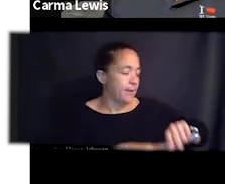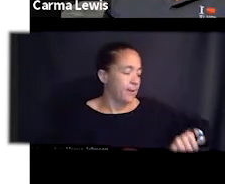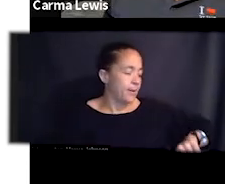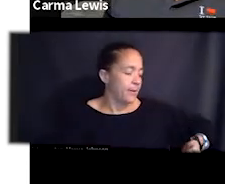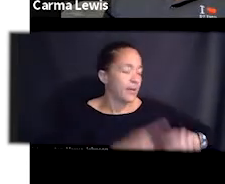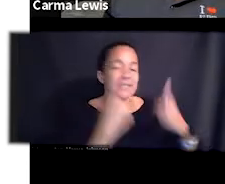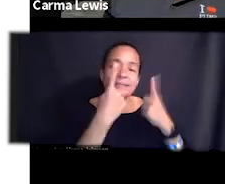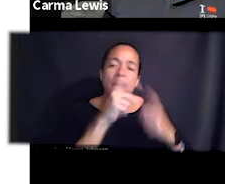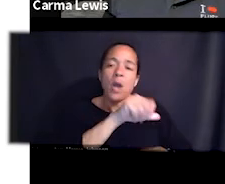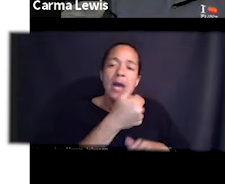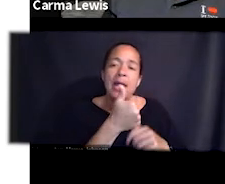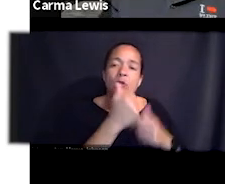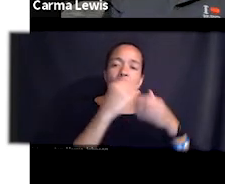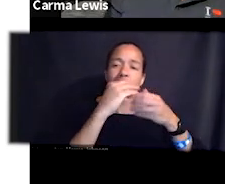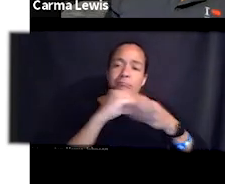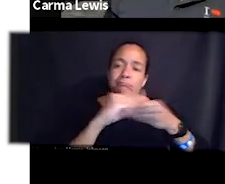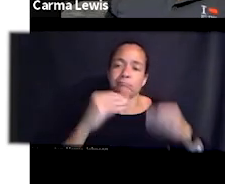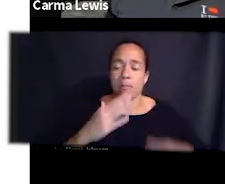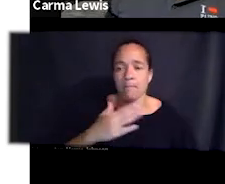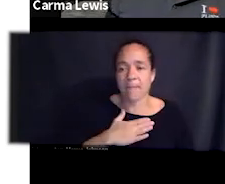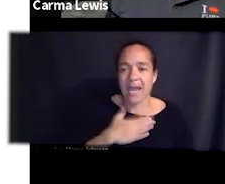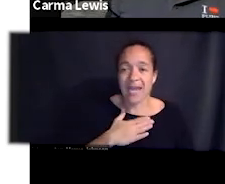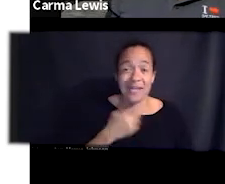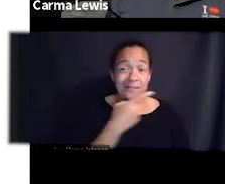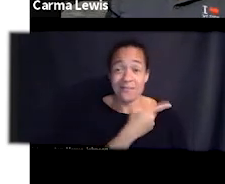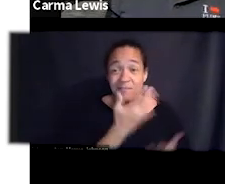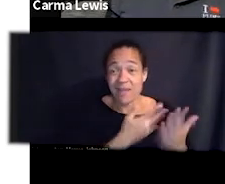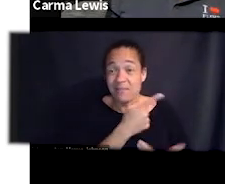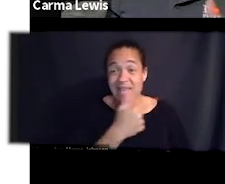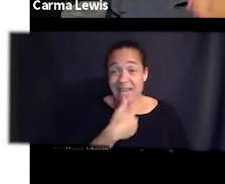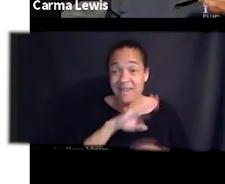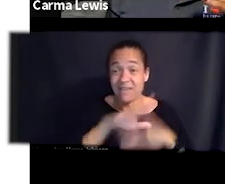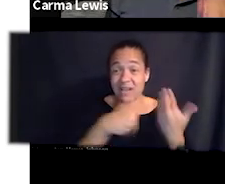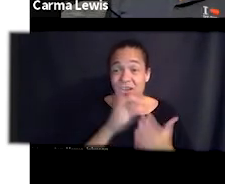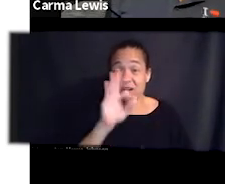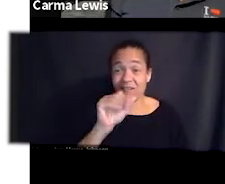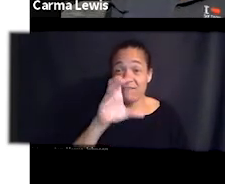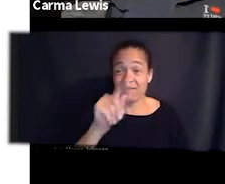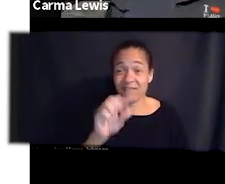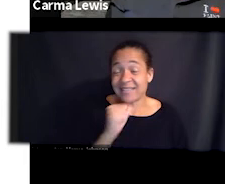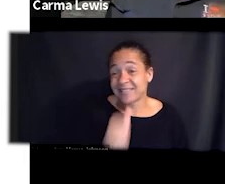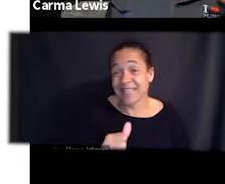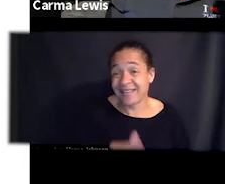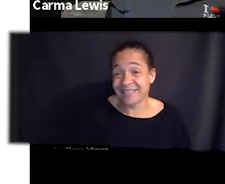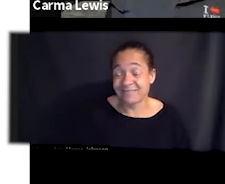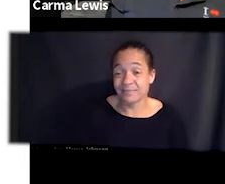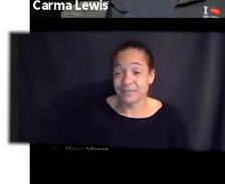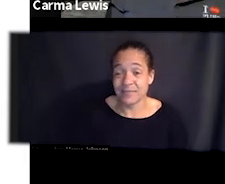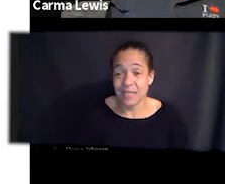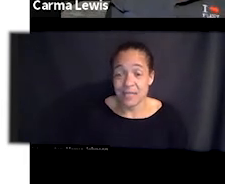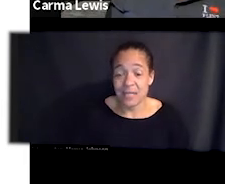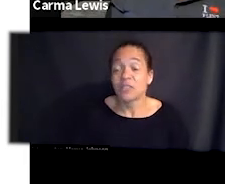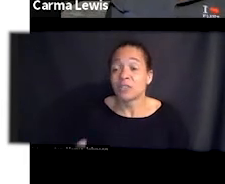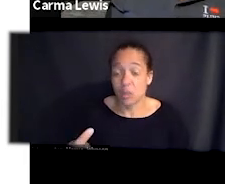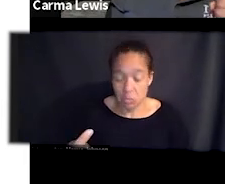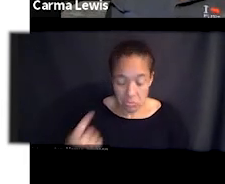story. And they may not have all the facts. So coming straight to us, getting it straight from the